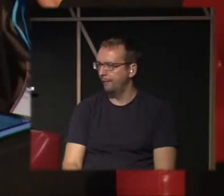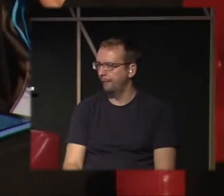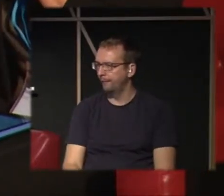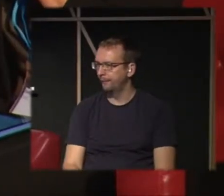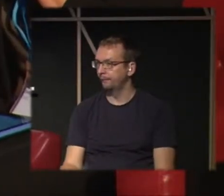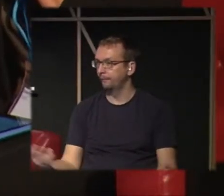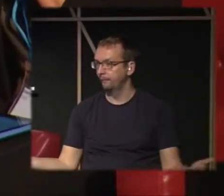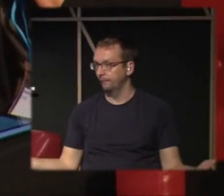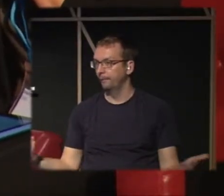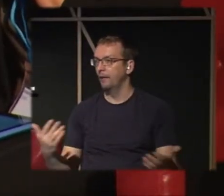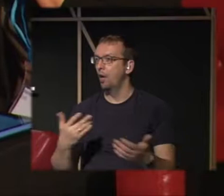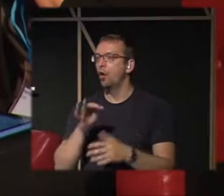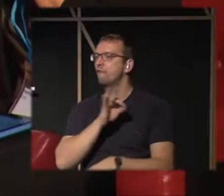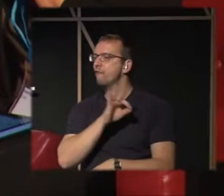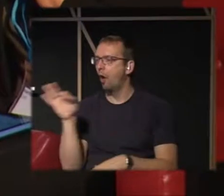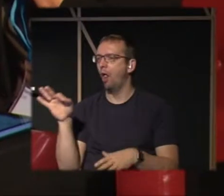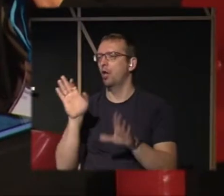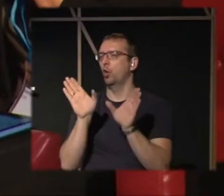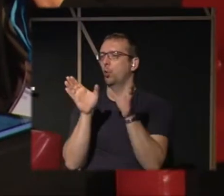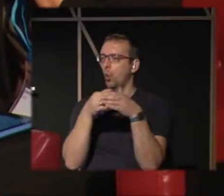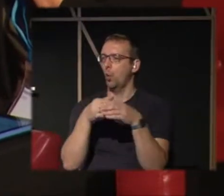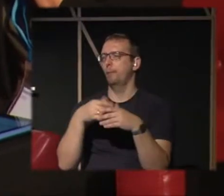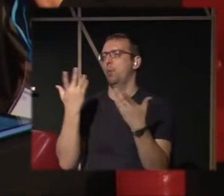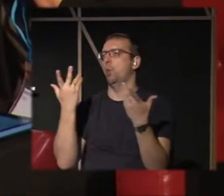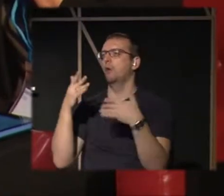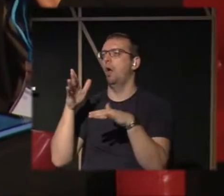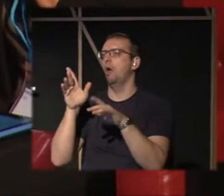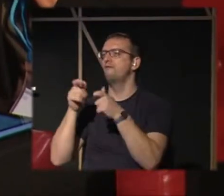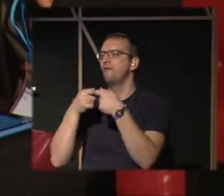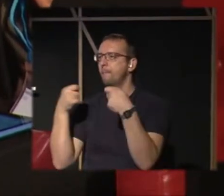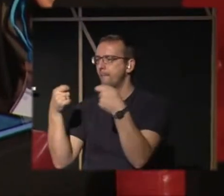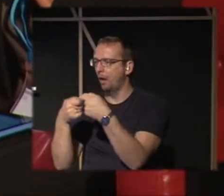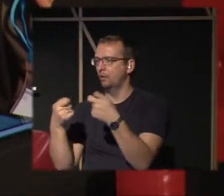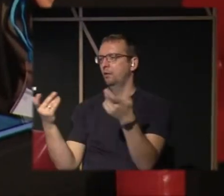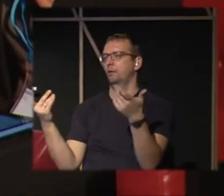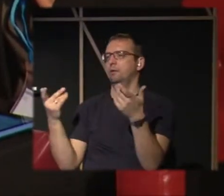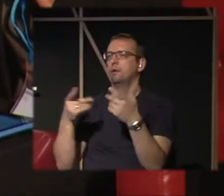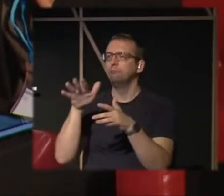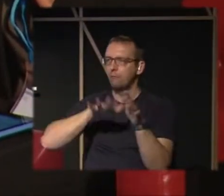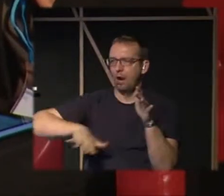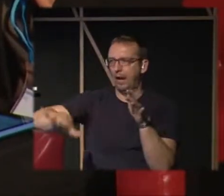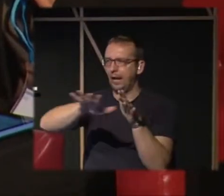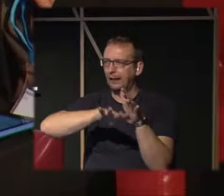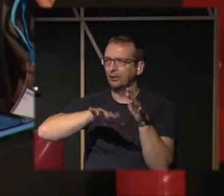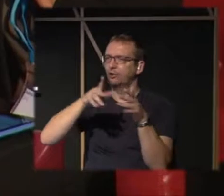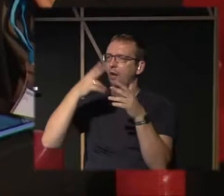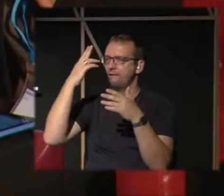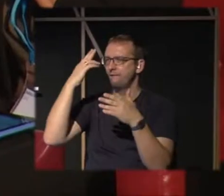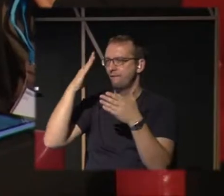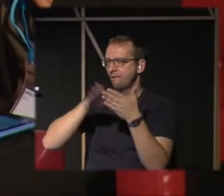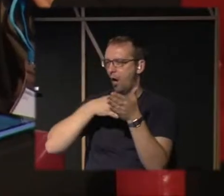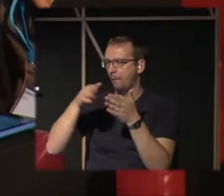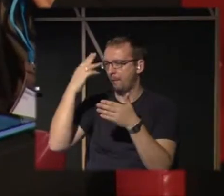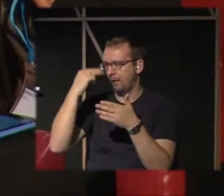groups that want to work on this topic, what are the top 3 tips that you would give to them to make sure that they can